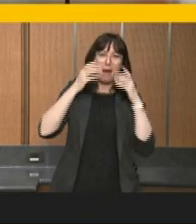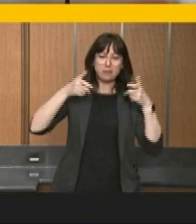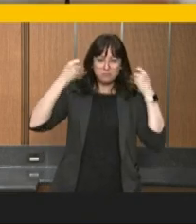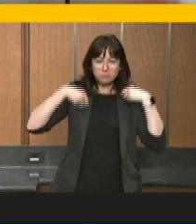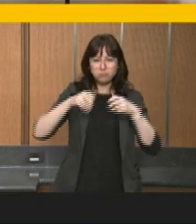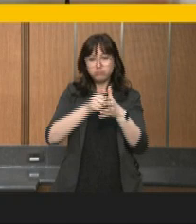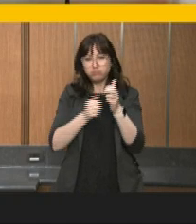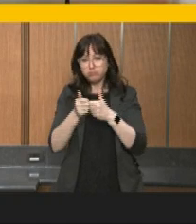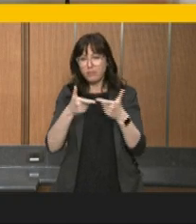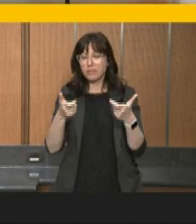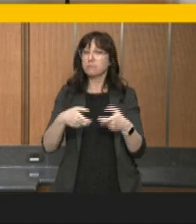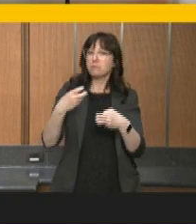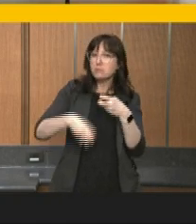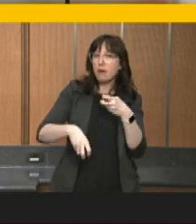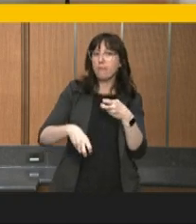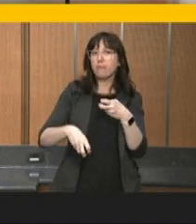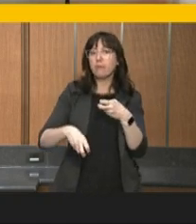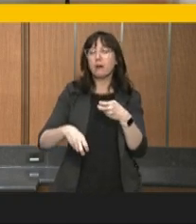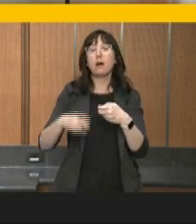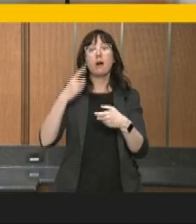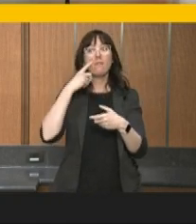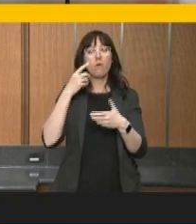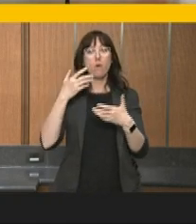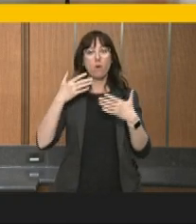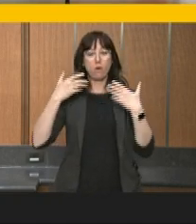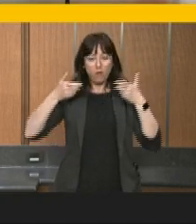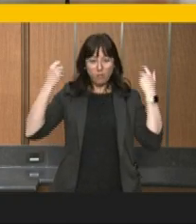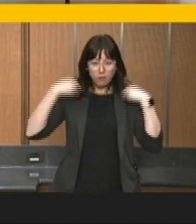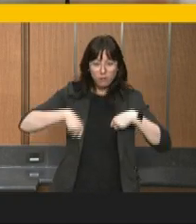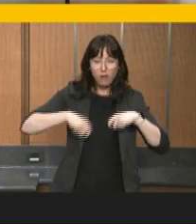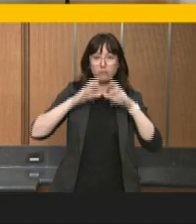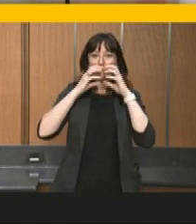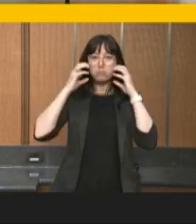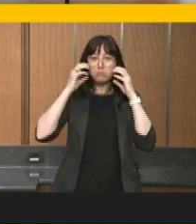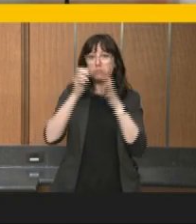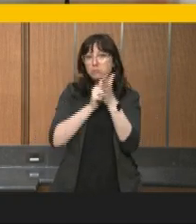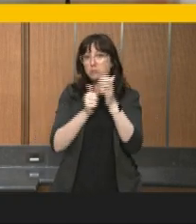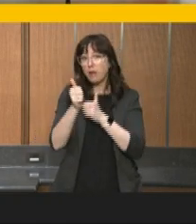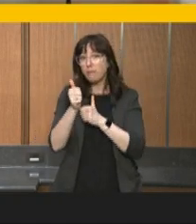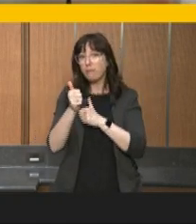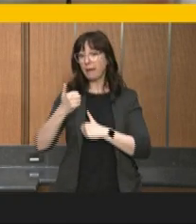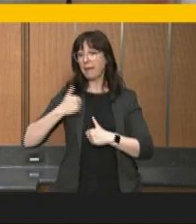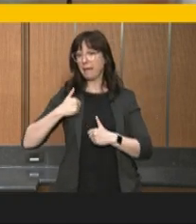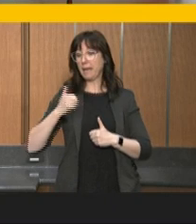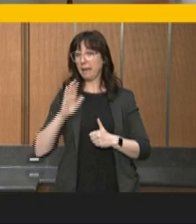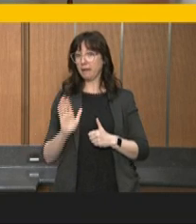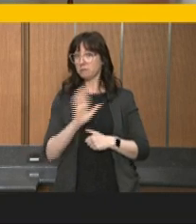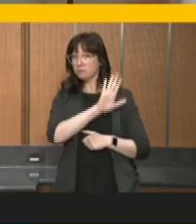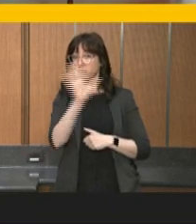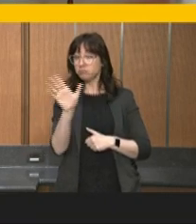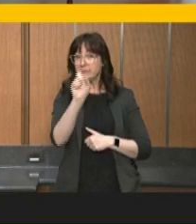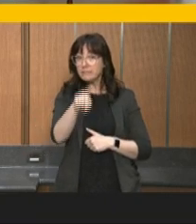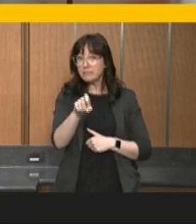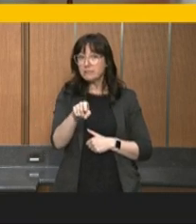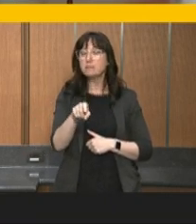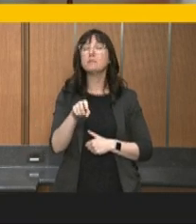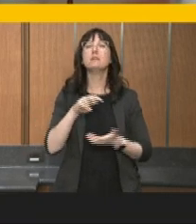of the personal protective equipment that is needed by Canada, we can